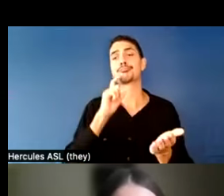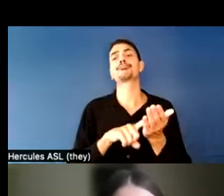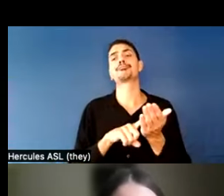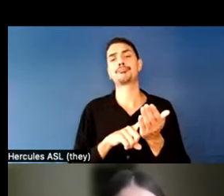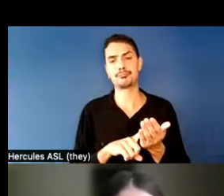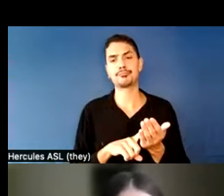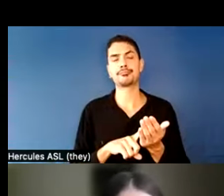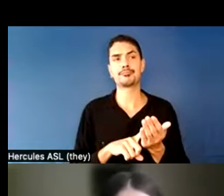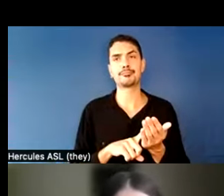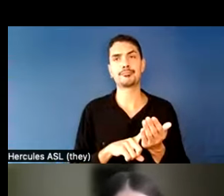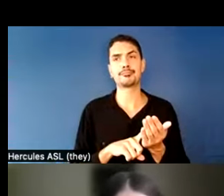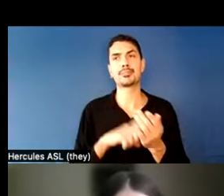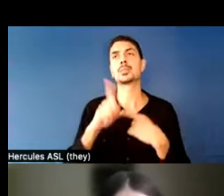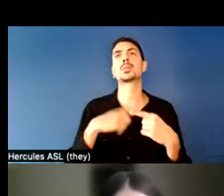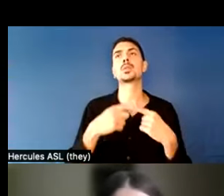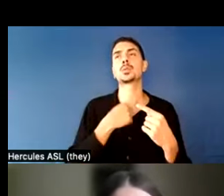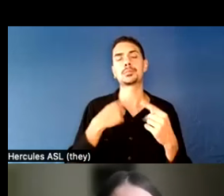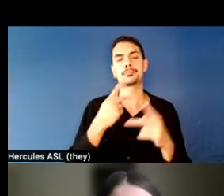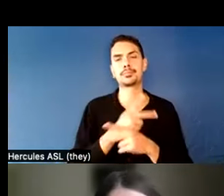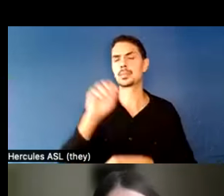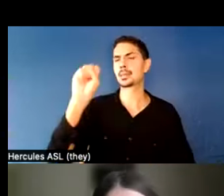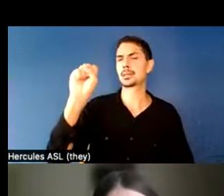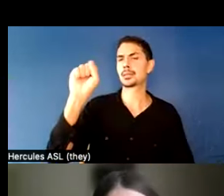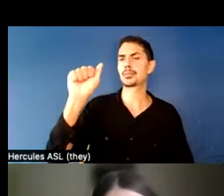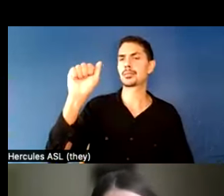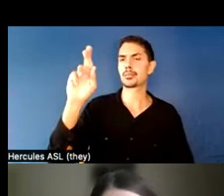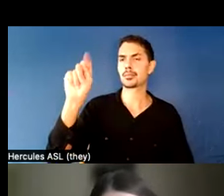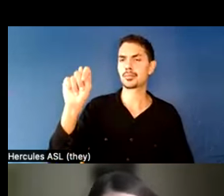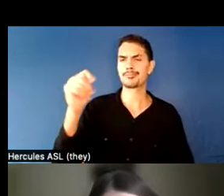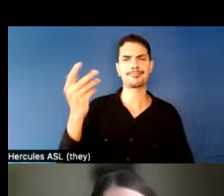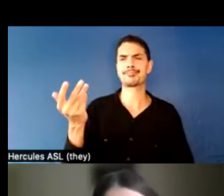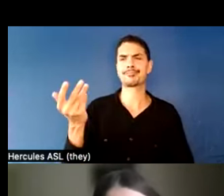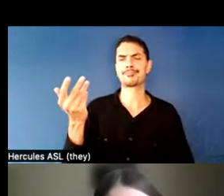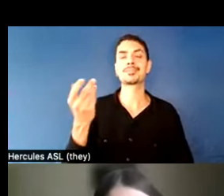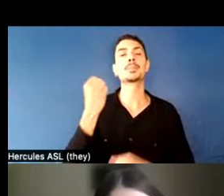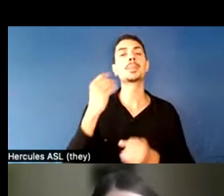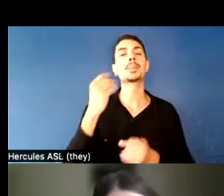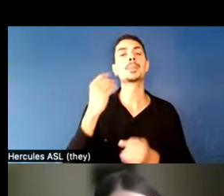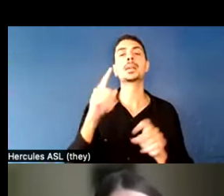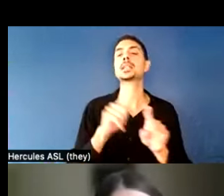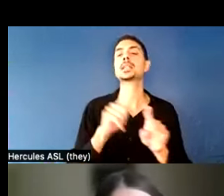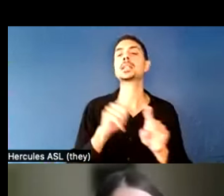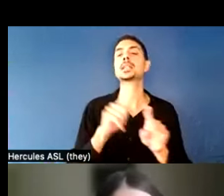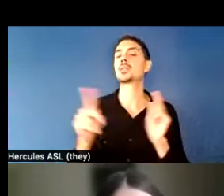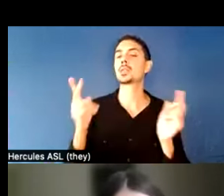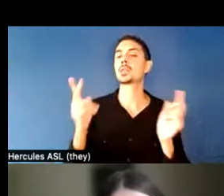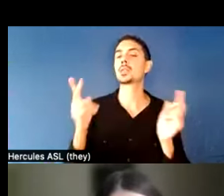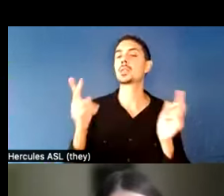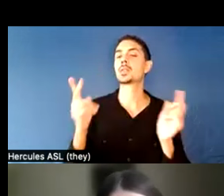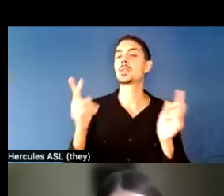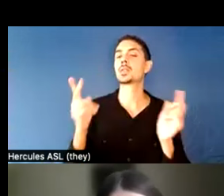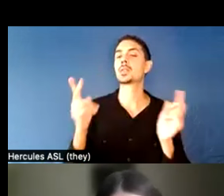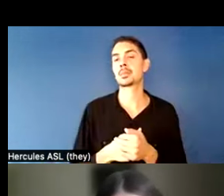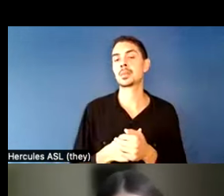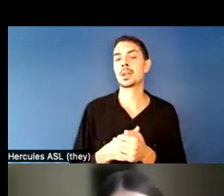And one of the things that I've found is that when we're talking about what a sexual assault response team is, there are so many different names. And even